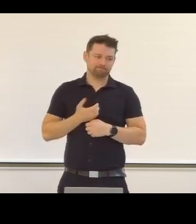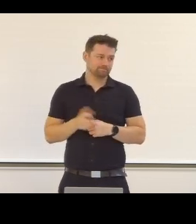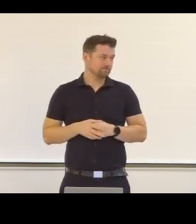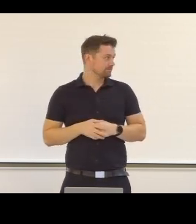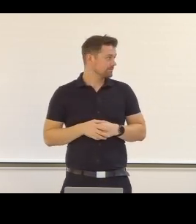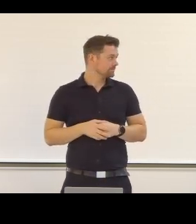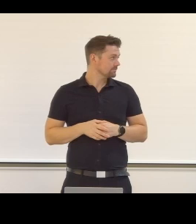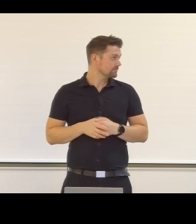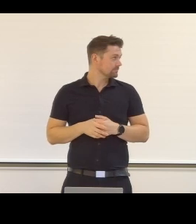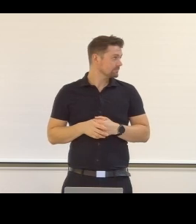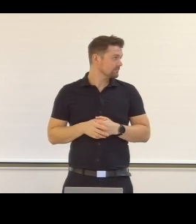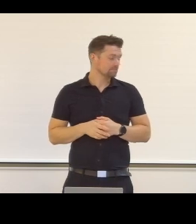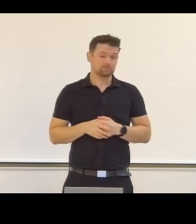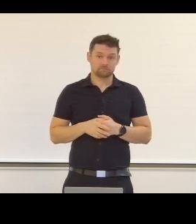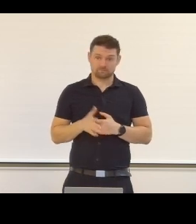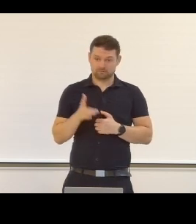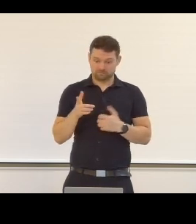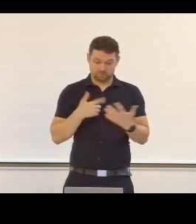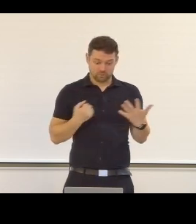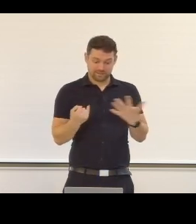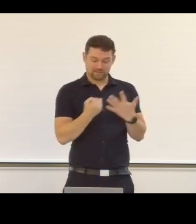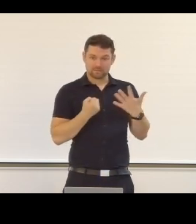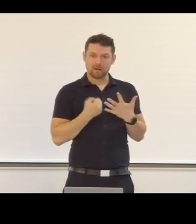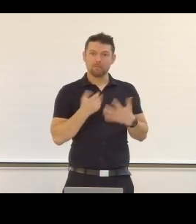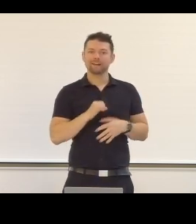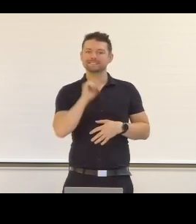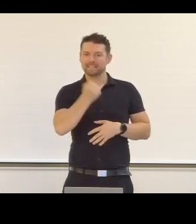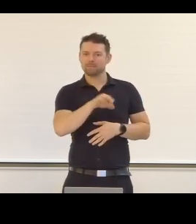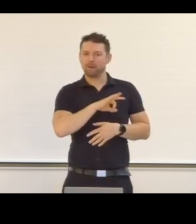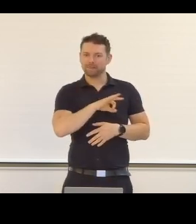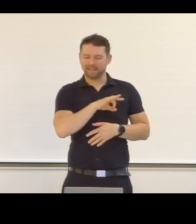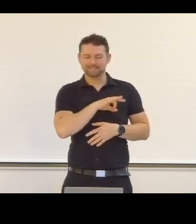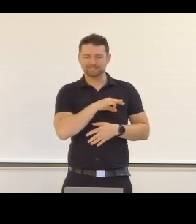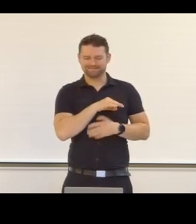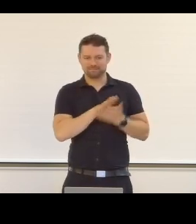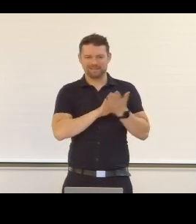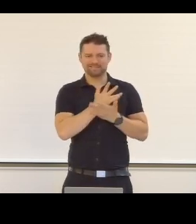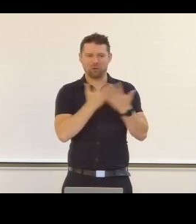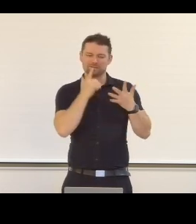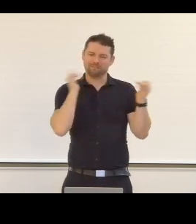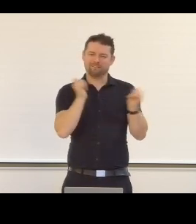were only 6, we had 10 birthdays inside the module. So a lot of occasions to